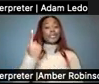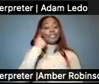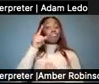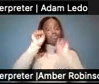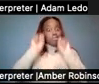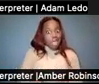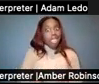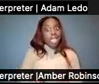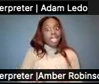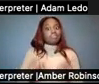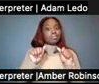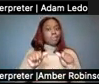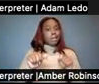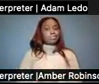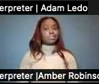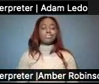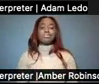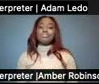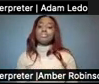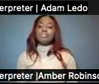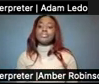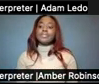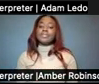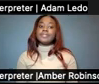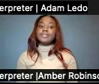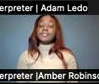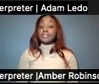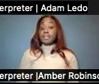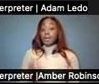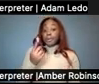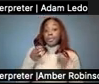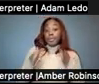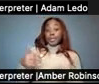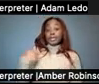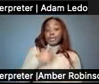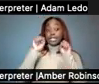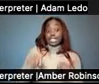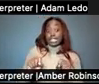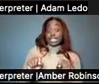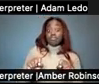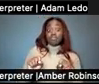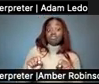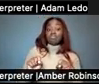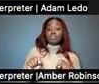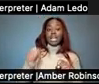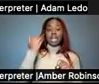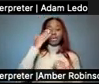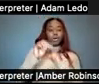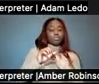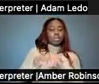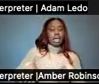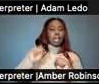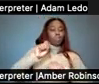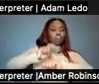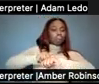it is possible to do. And so one of the ways we can do this, and I don't know how long this would take, but if, if